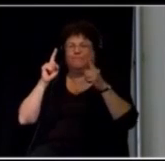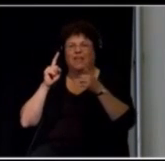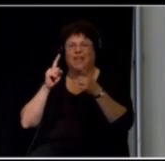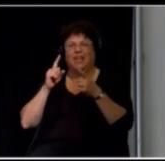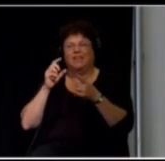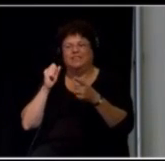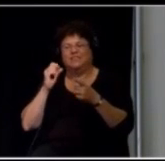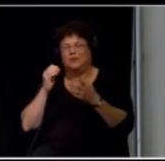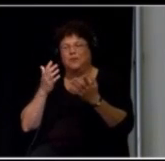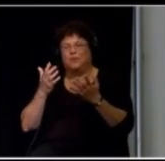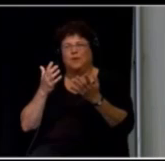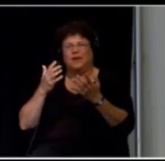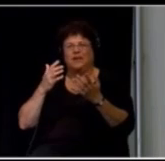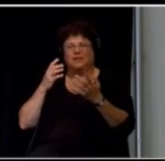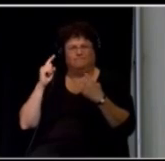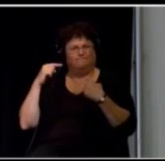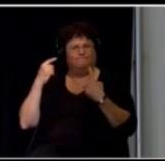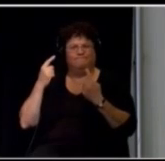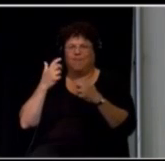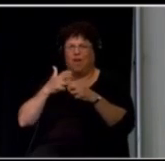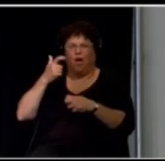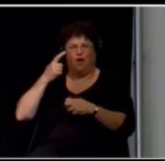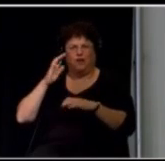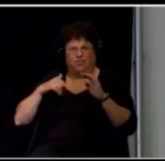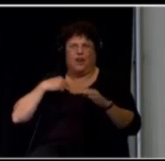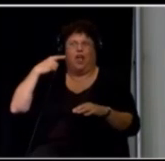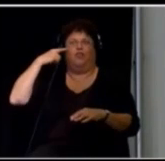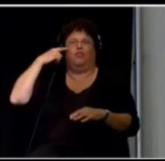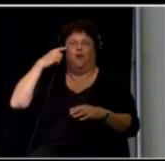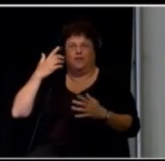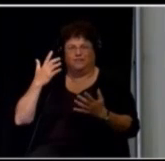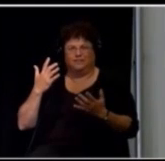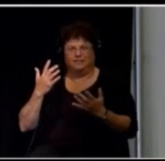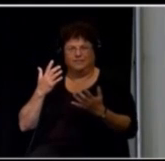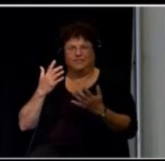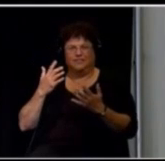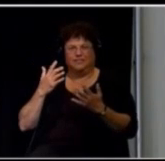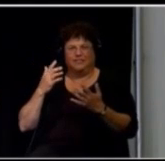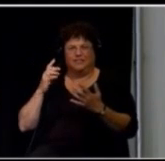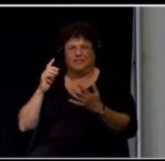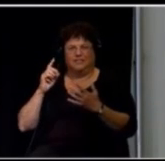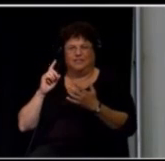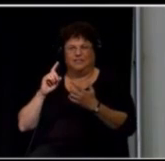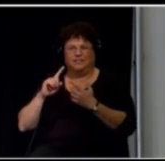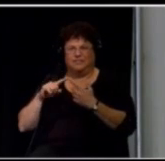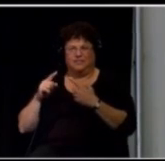So it's been much harder than I thought it would be to be here